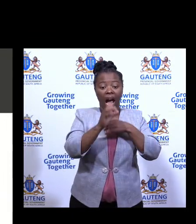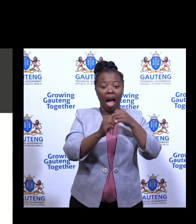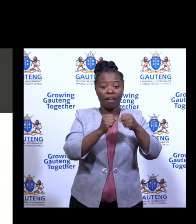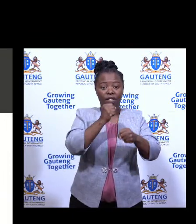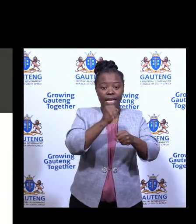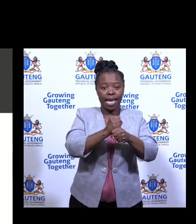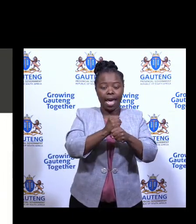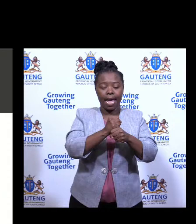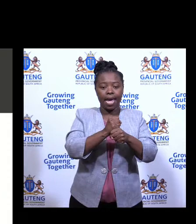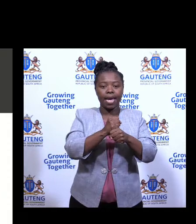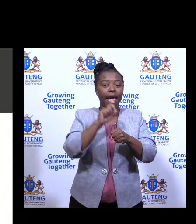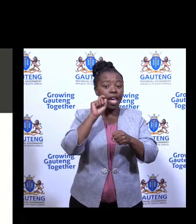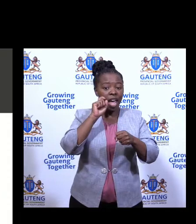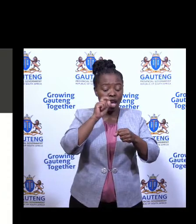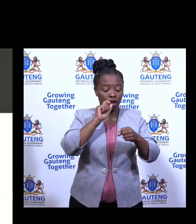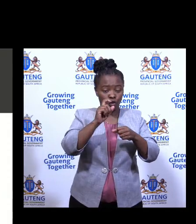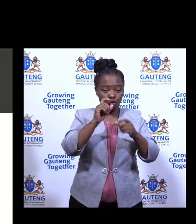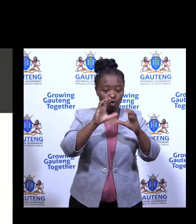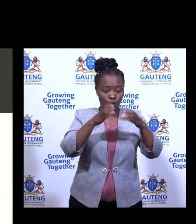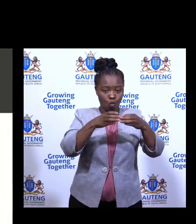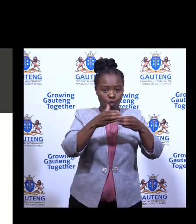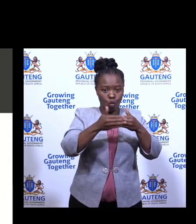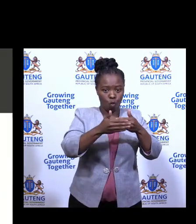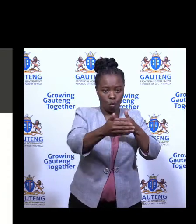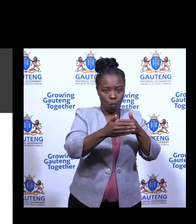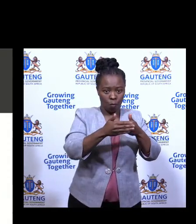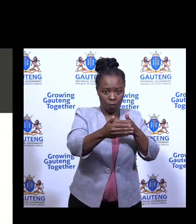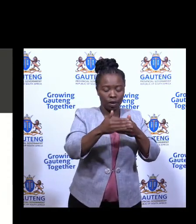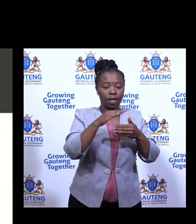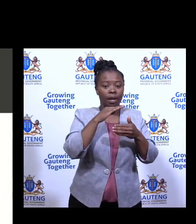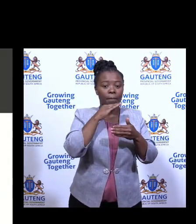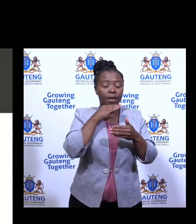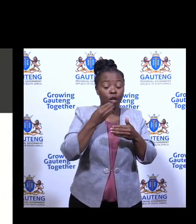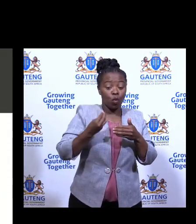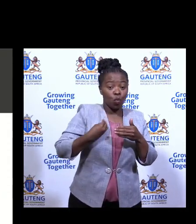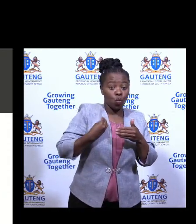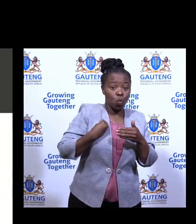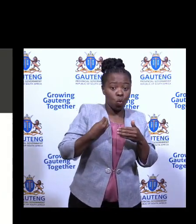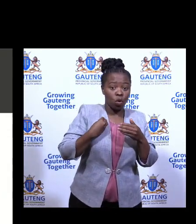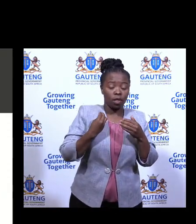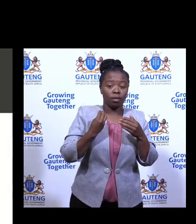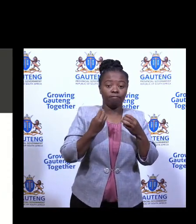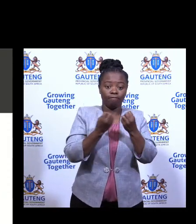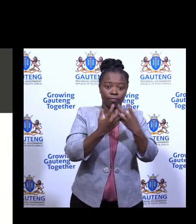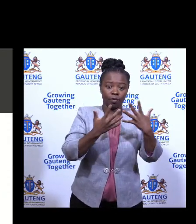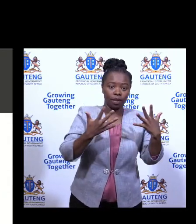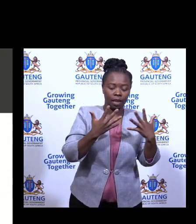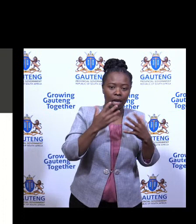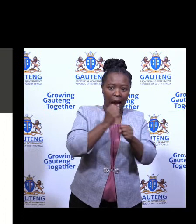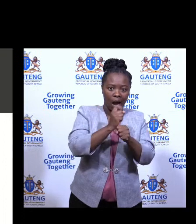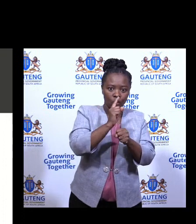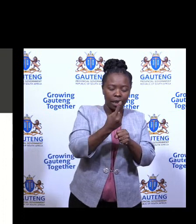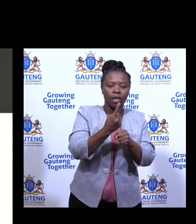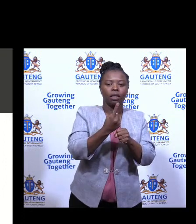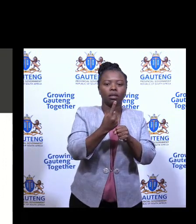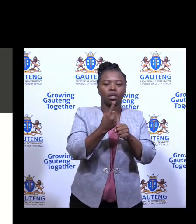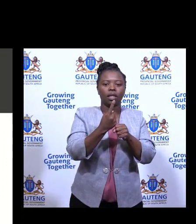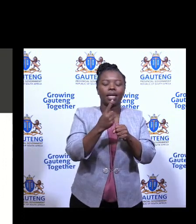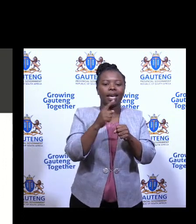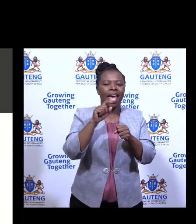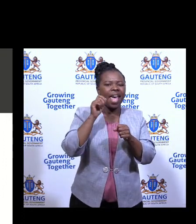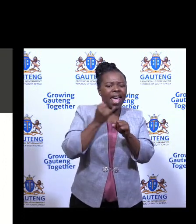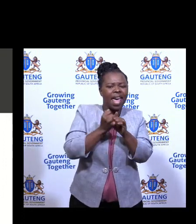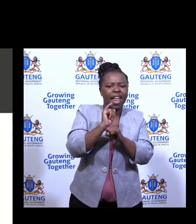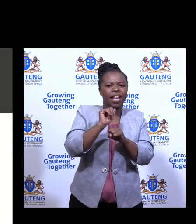percentage of people in that cohort. So it shows you that we have a very youthful population in Gauteng. We have a large number of people in their early 20s